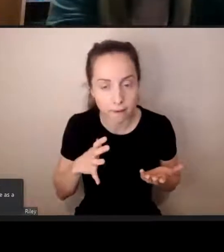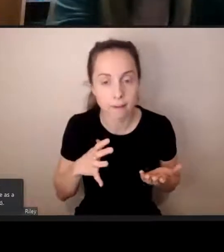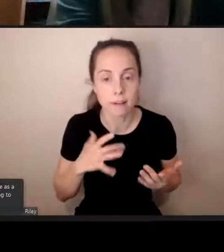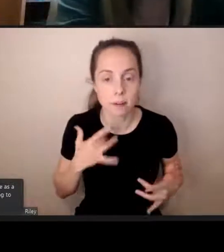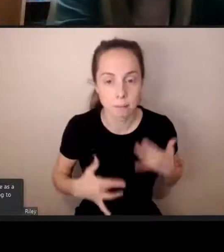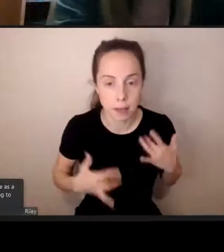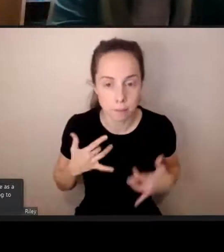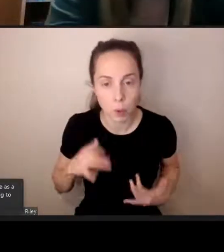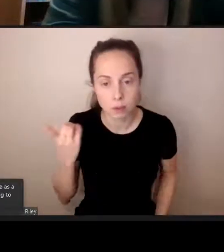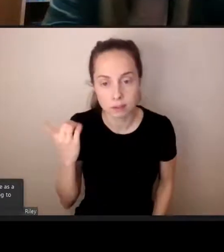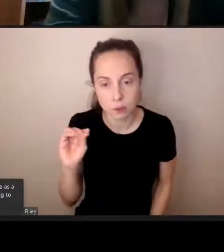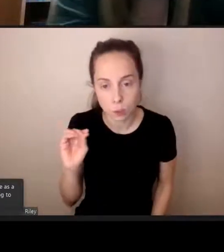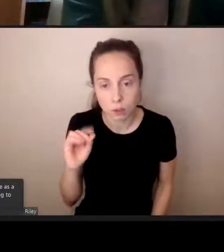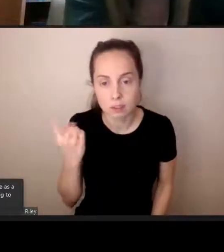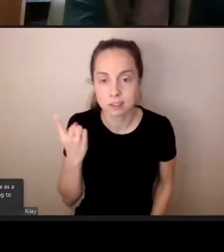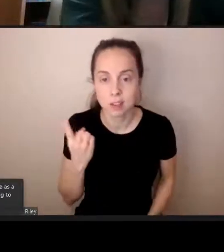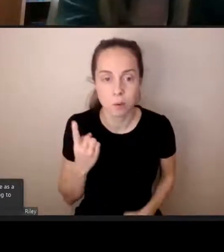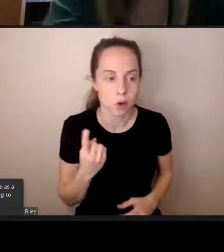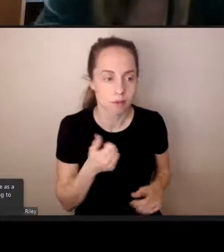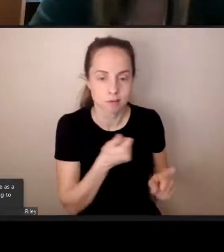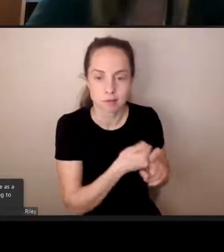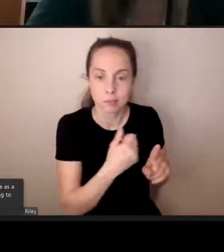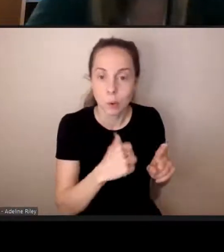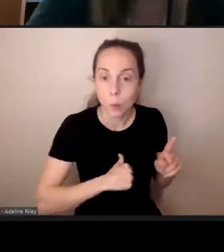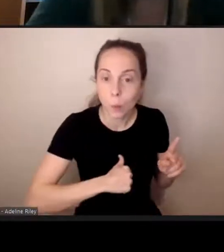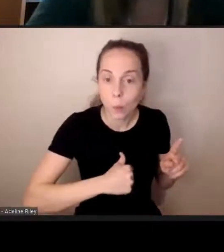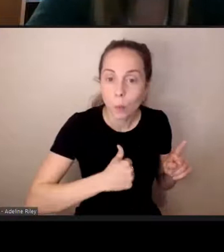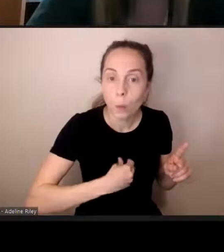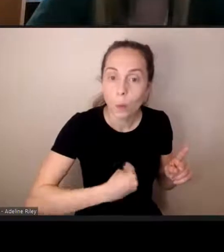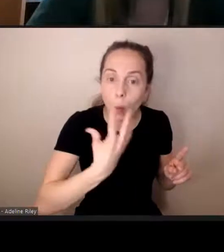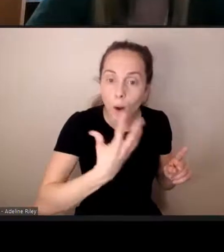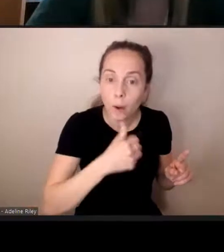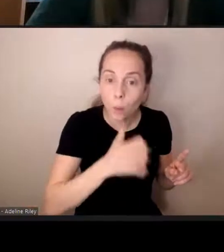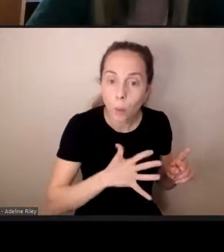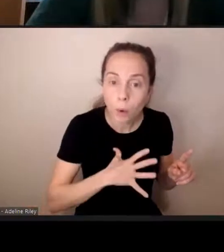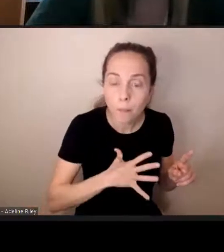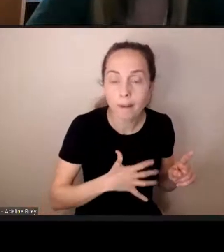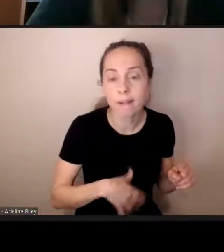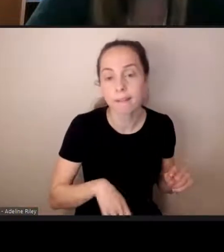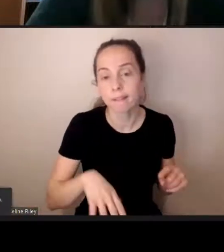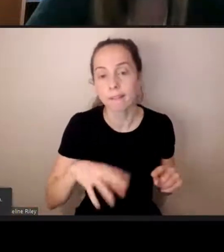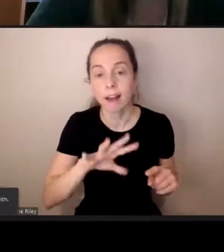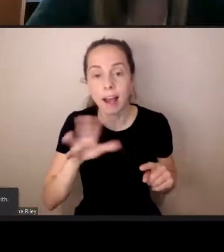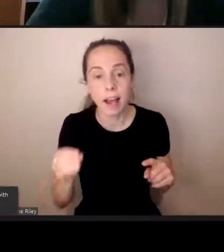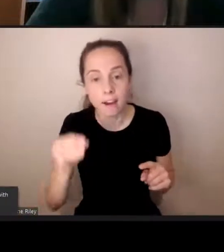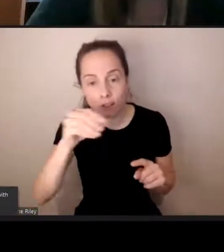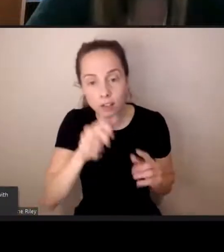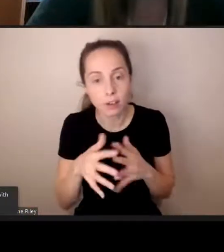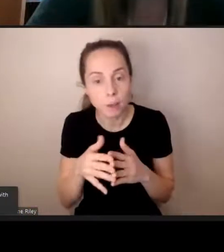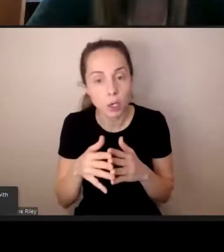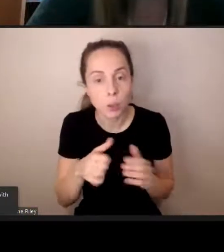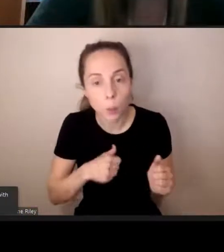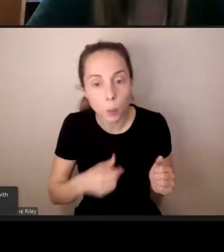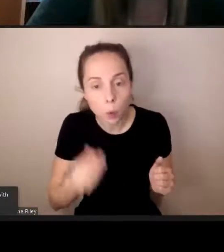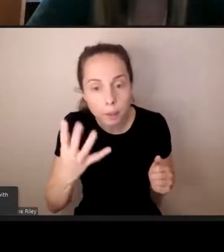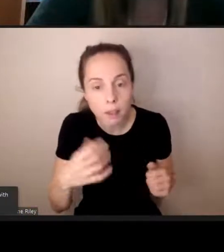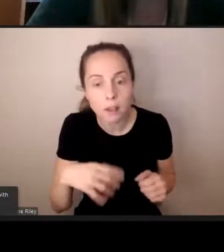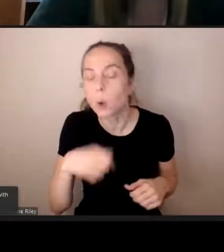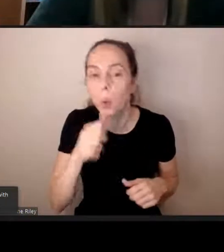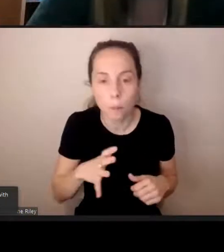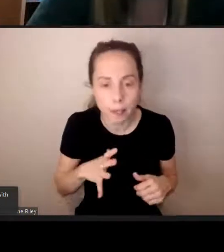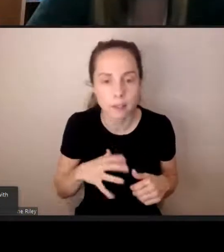be the same as a white woman with bipolar disorder or an African American woman with bipolar disorder or any number of